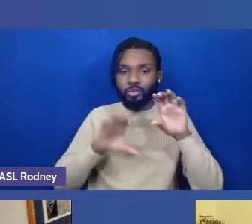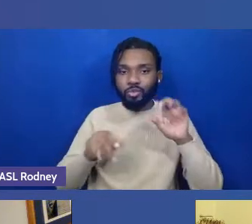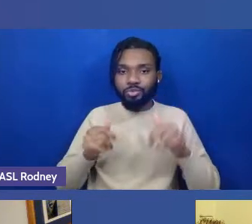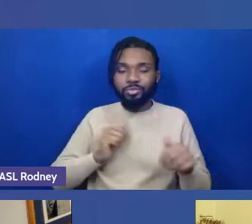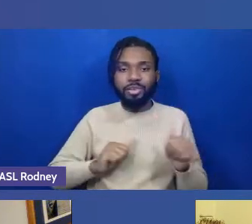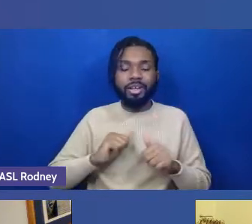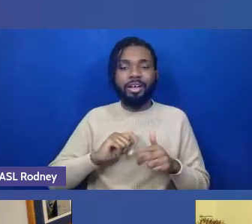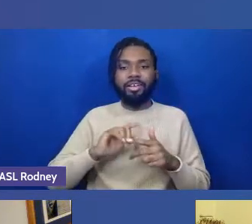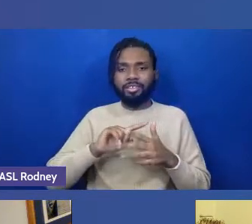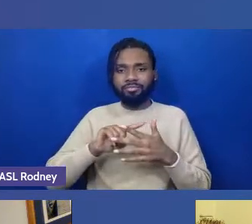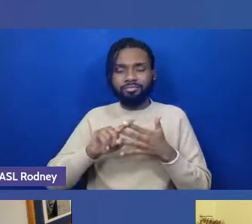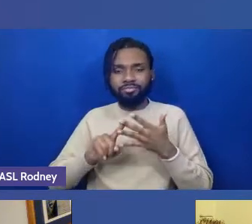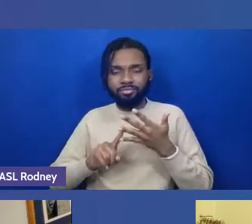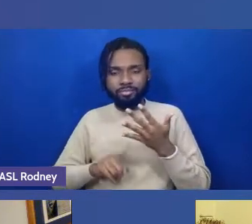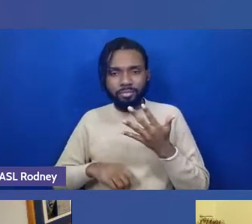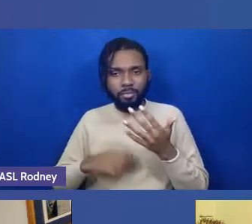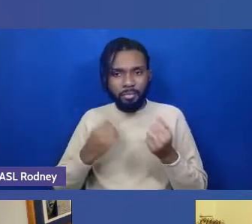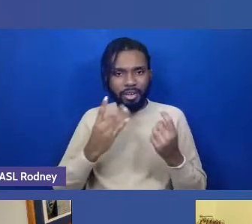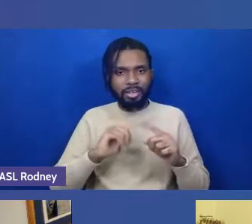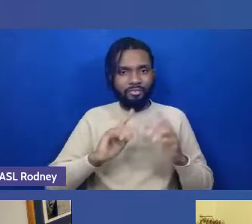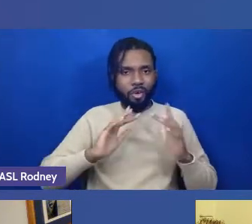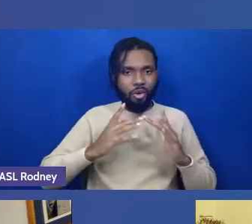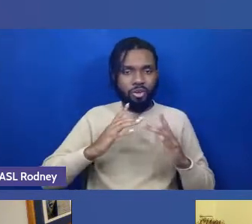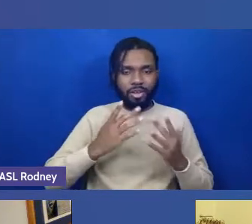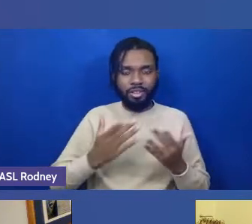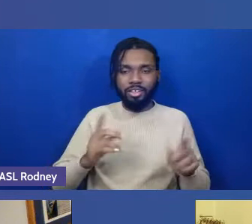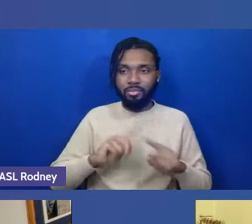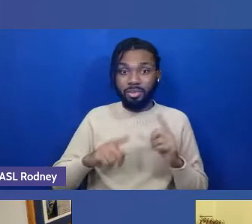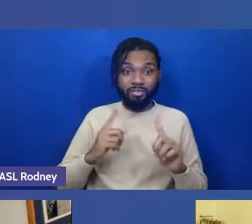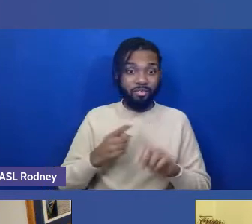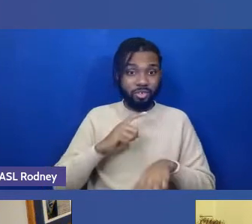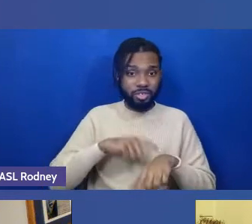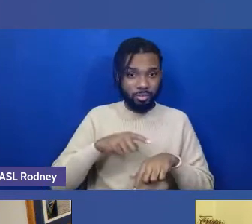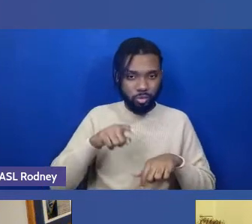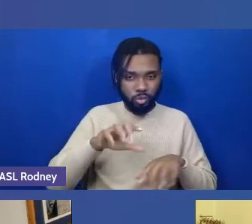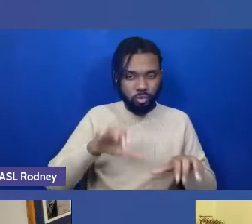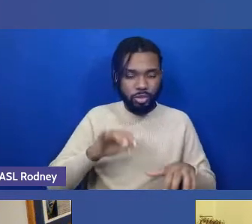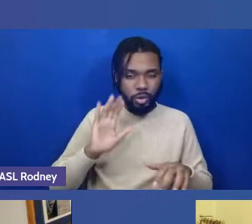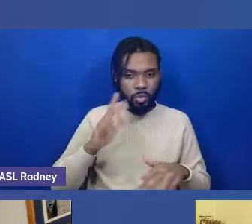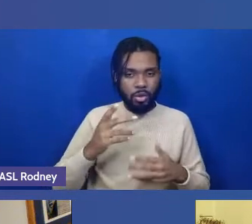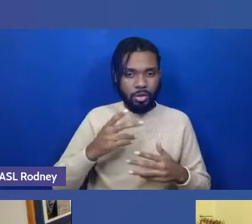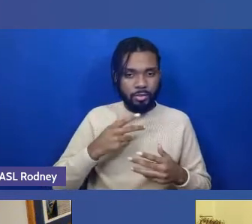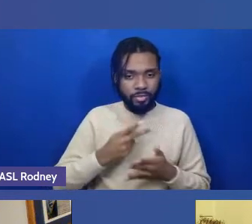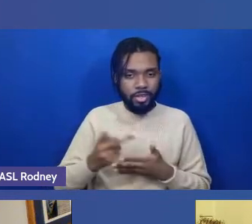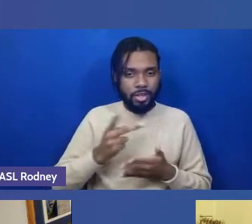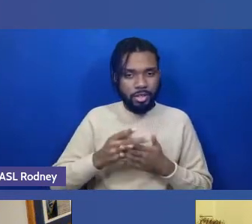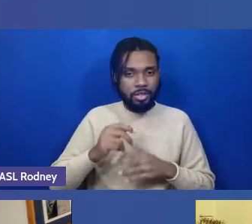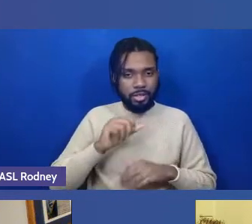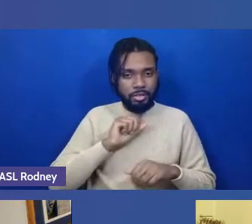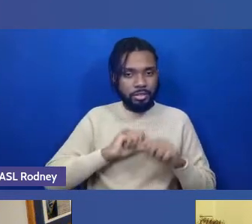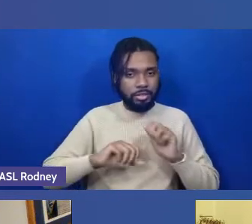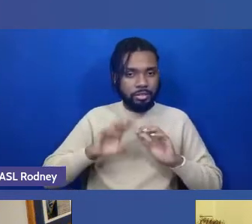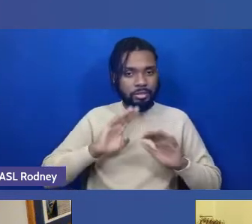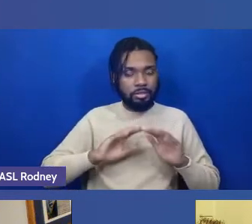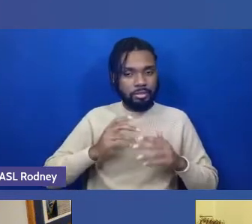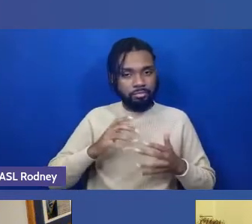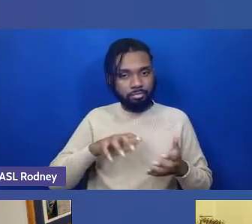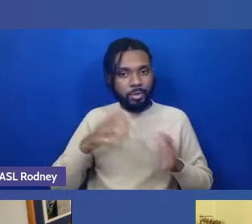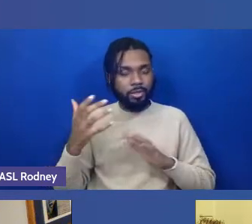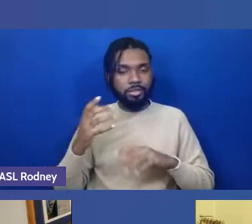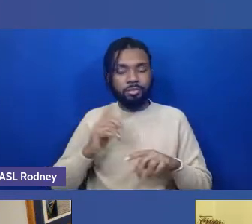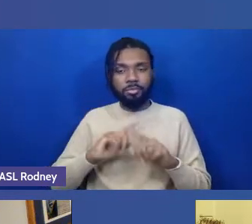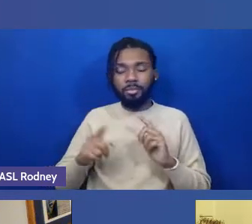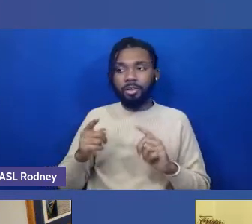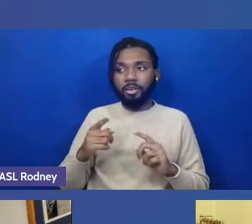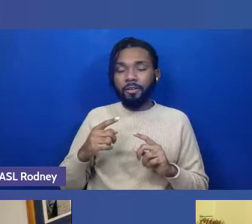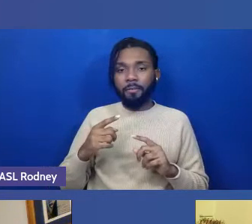messy the first time that you do them, but like open you up to more possibilities. And I actually feel like, you